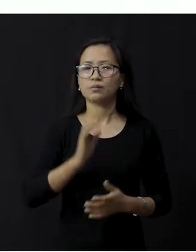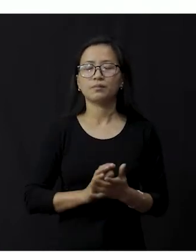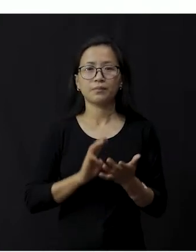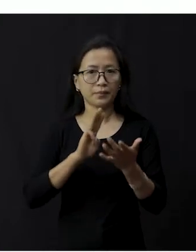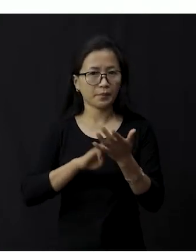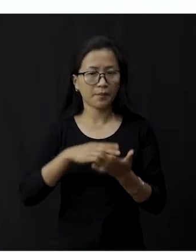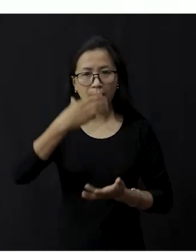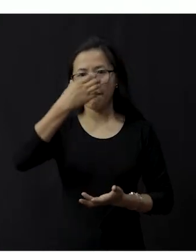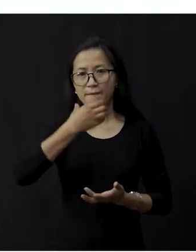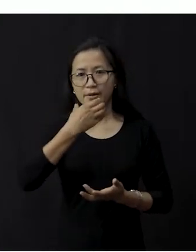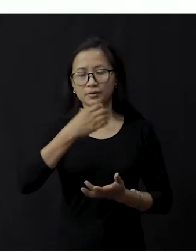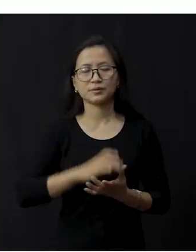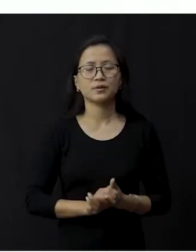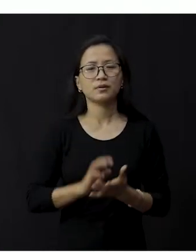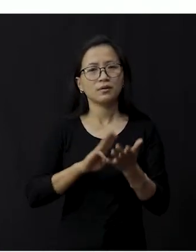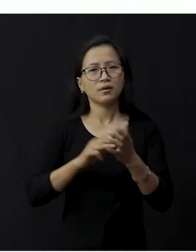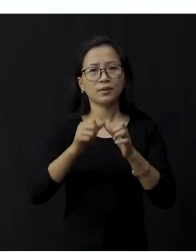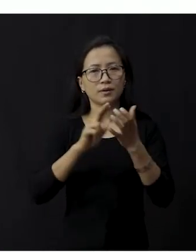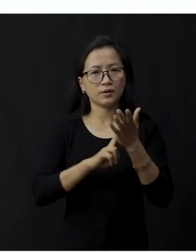M-A-N-G-O, mango. Again,